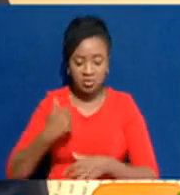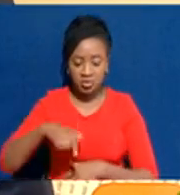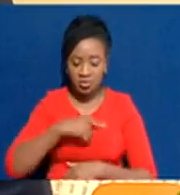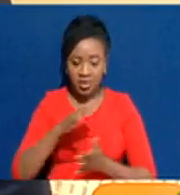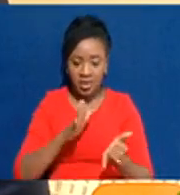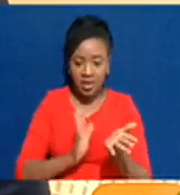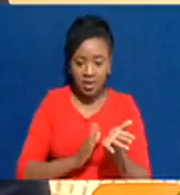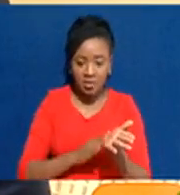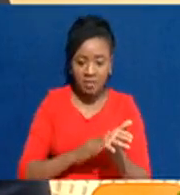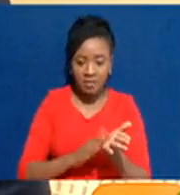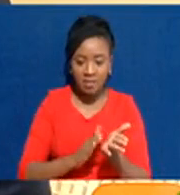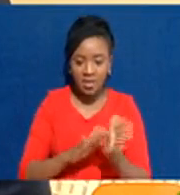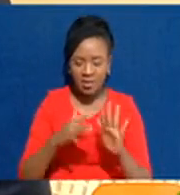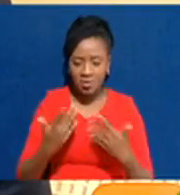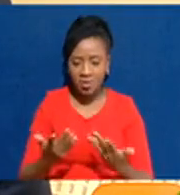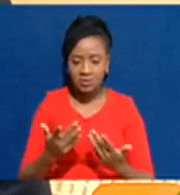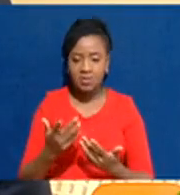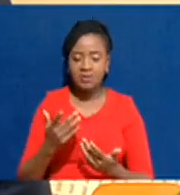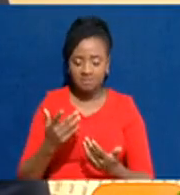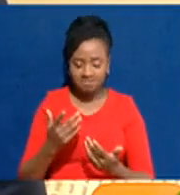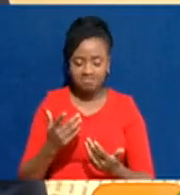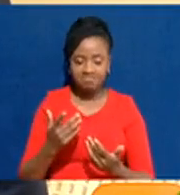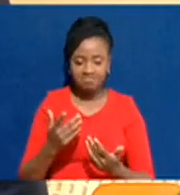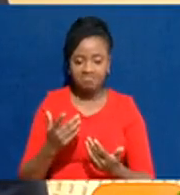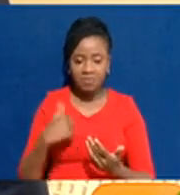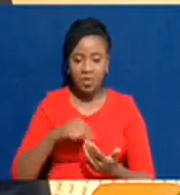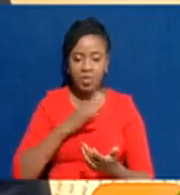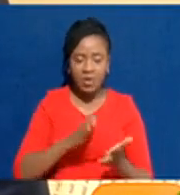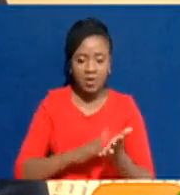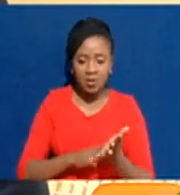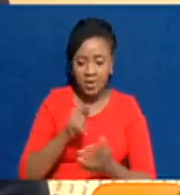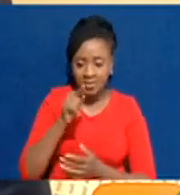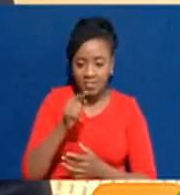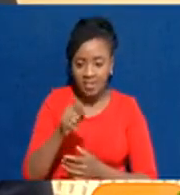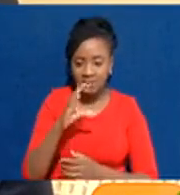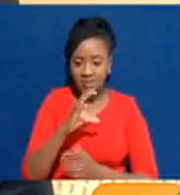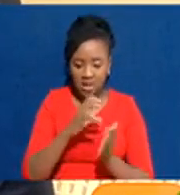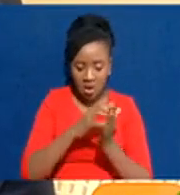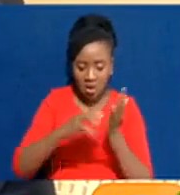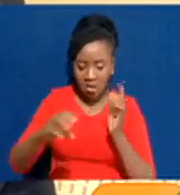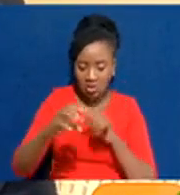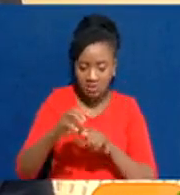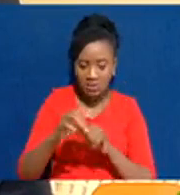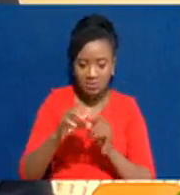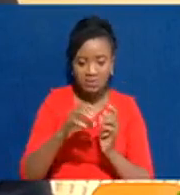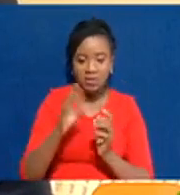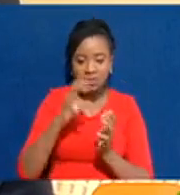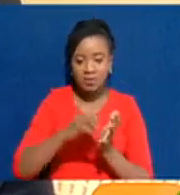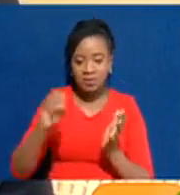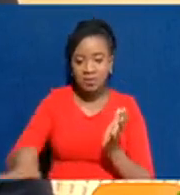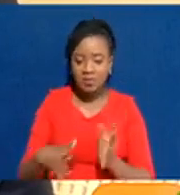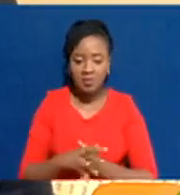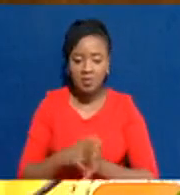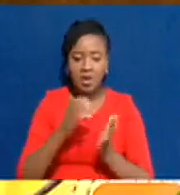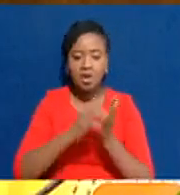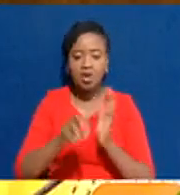recommendation, Chairman, we propose that that clause that has been proposed should be deleted, the clause